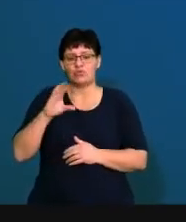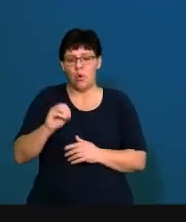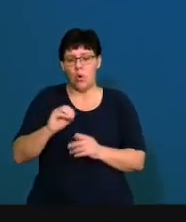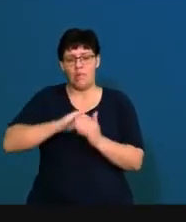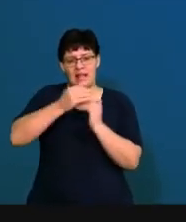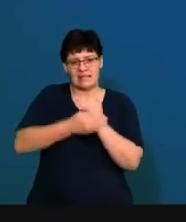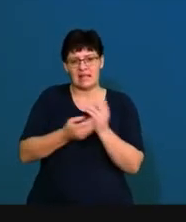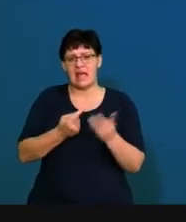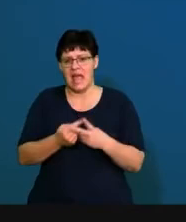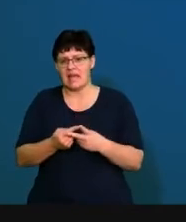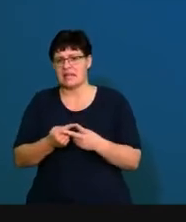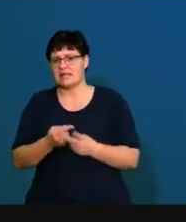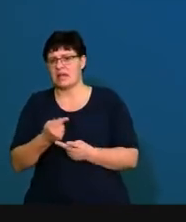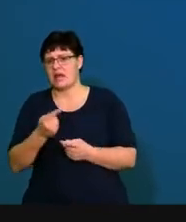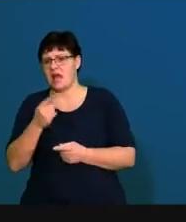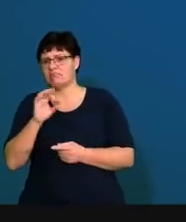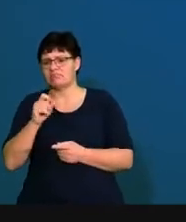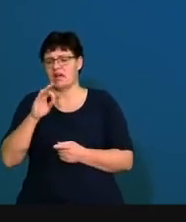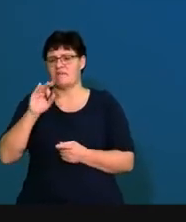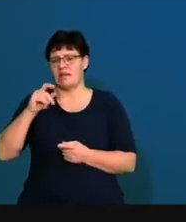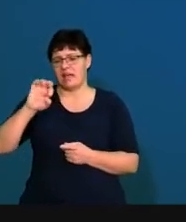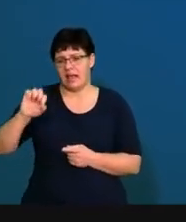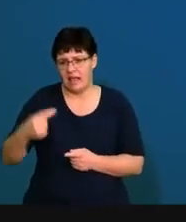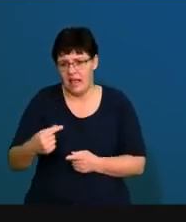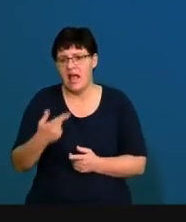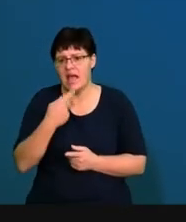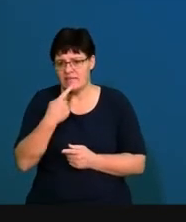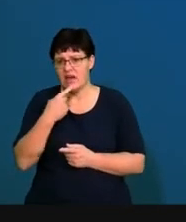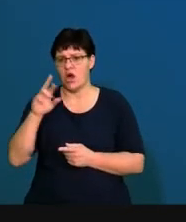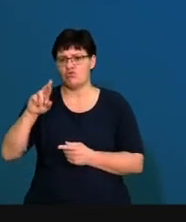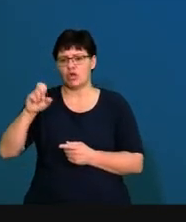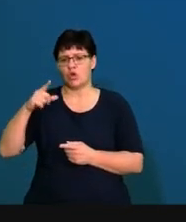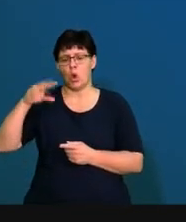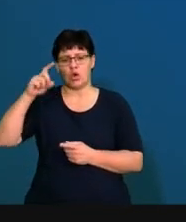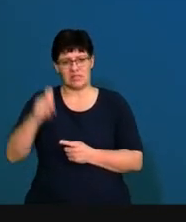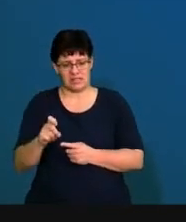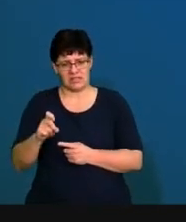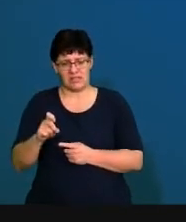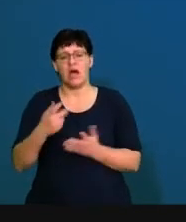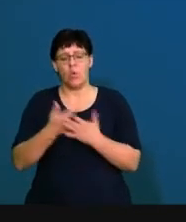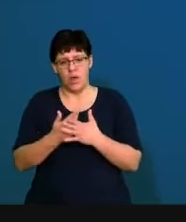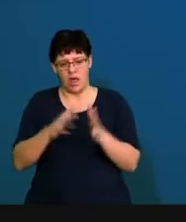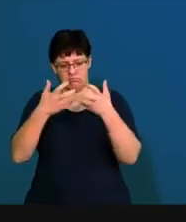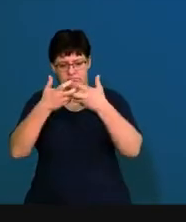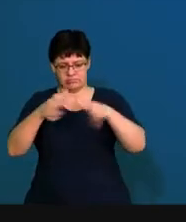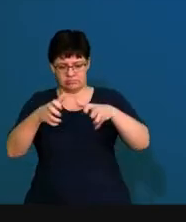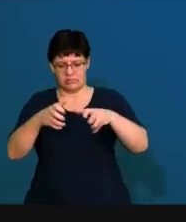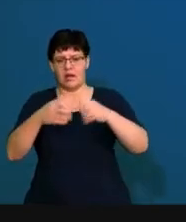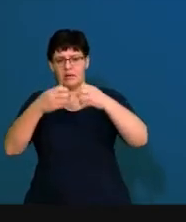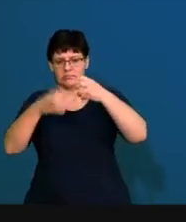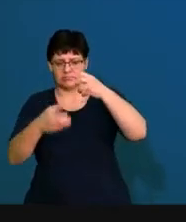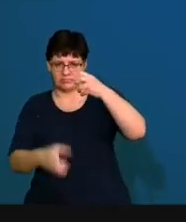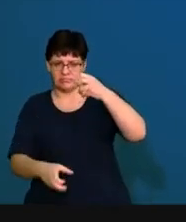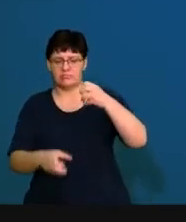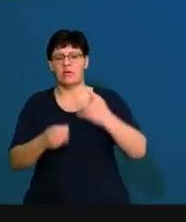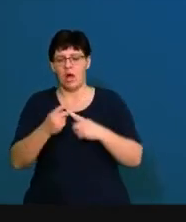electroplating and electro-refining, copper being an example, there are redox reactions that take place, and we'll go on to break them down